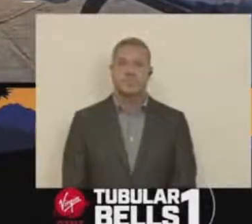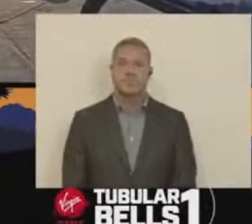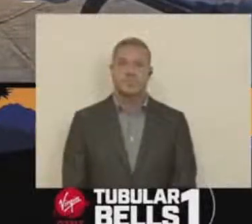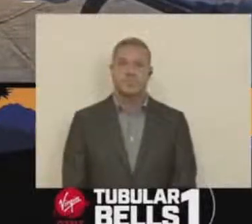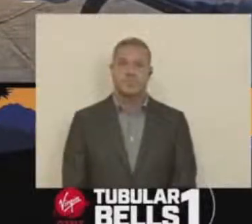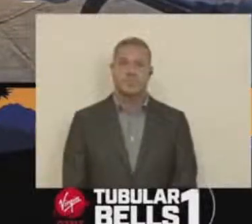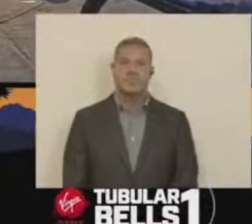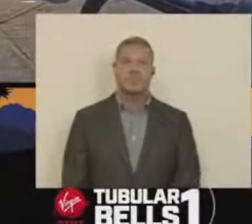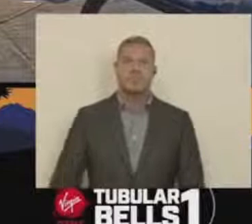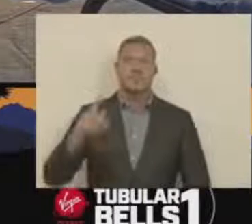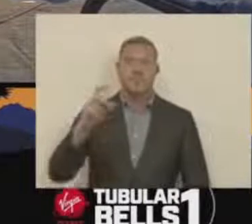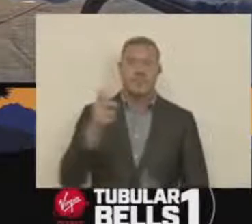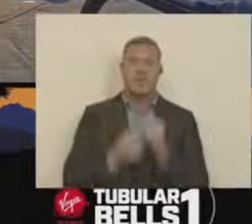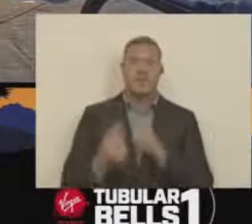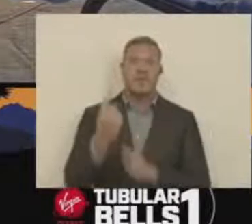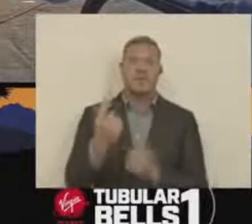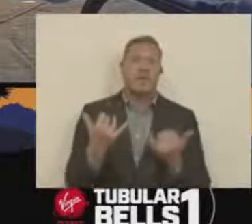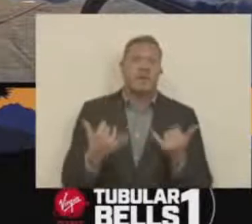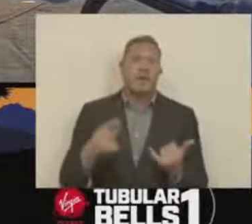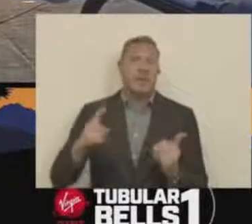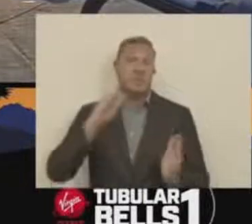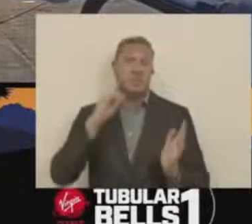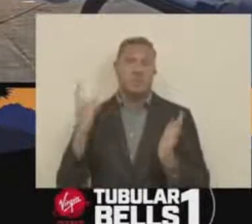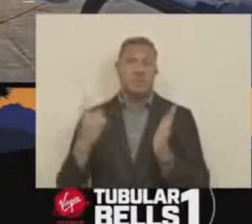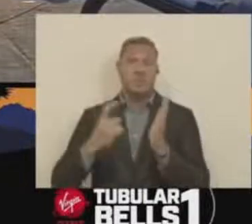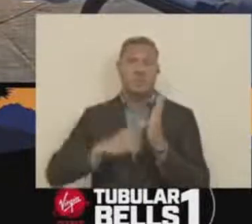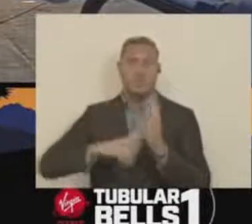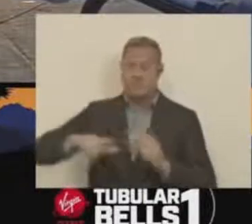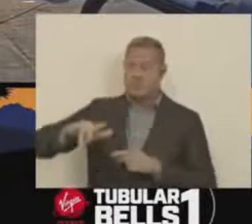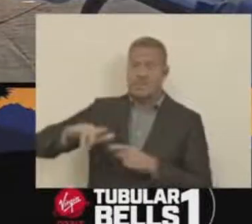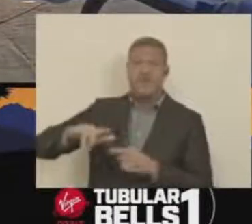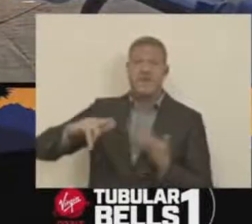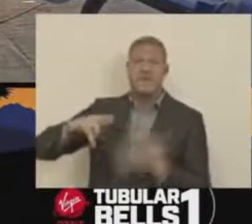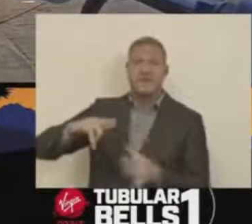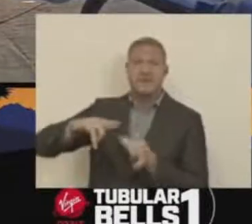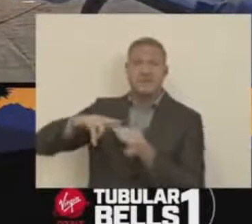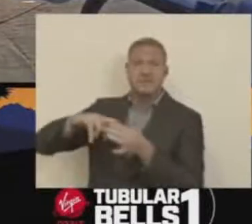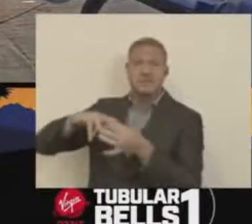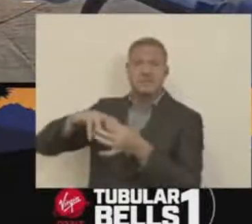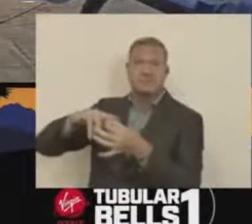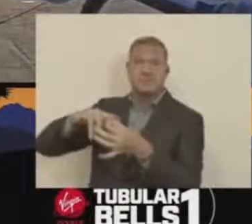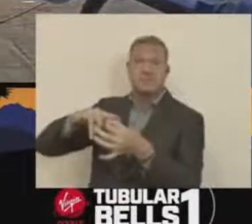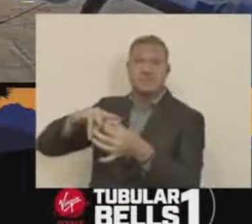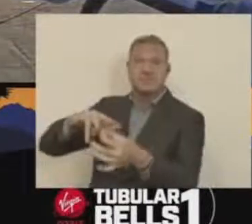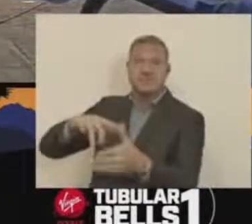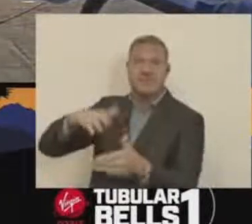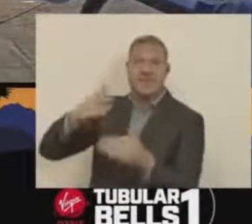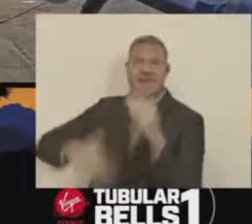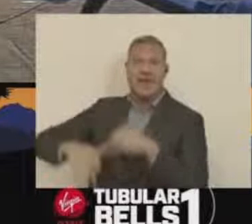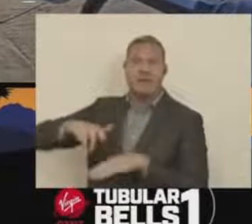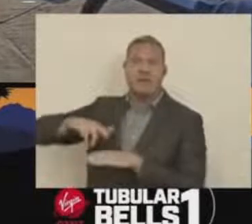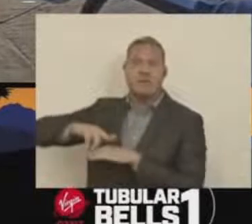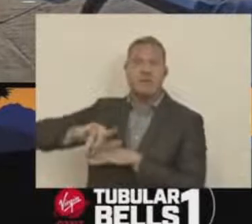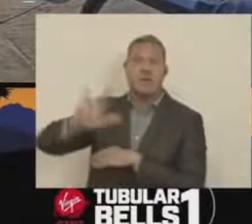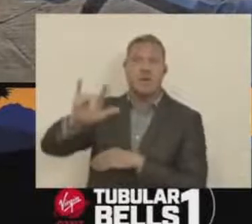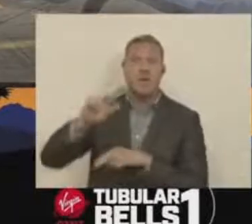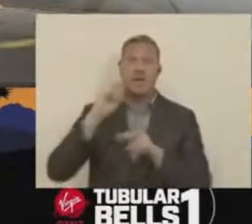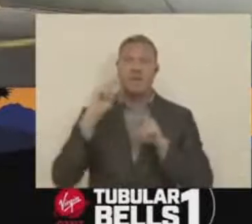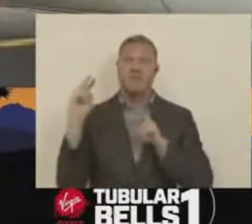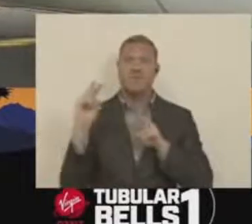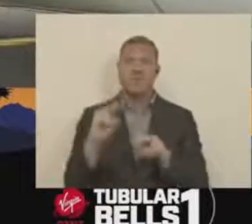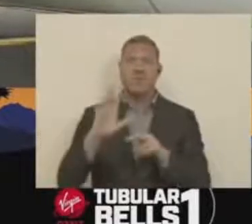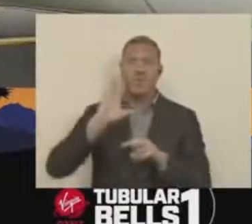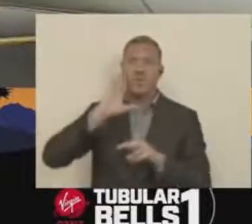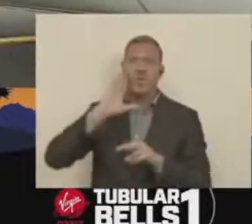All right, everyone, as you can see, Cosmic Girl is being towed to the end of the runway. Keep your eyes on the screen. Takeoff is imminent, so